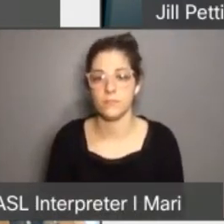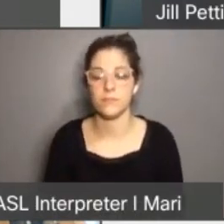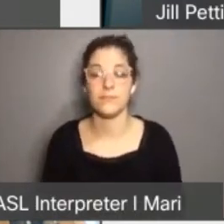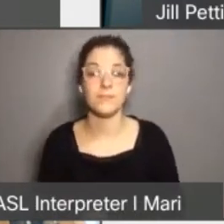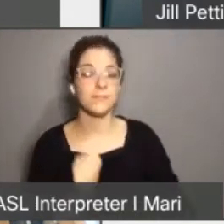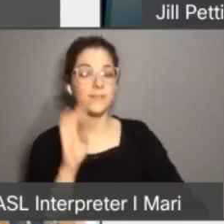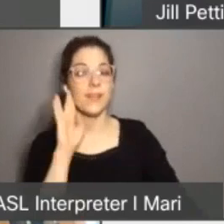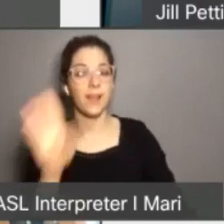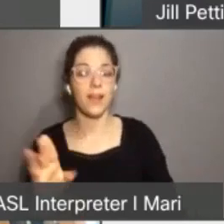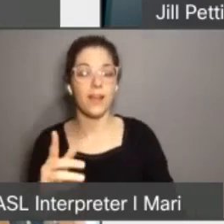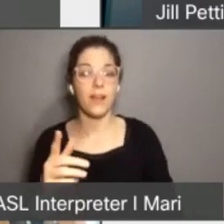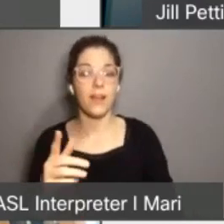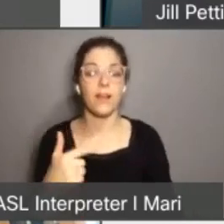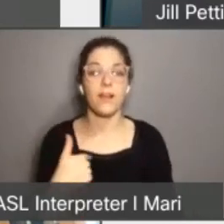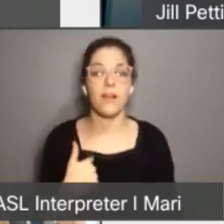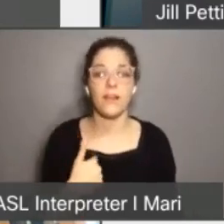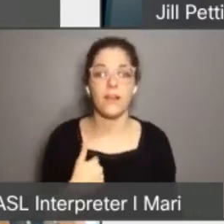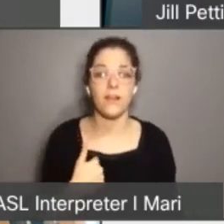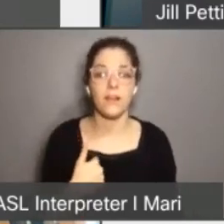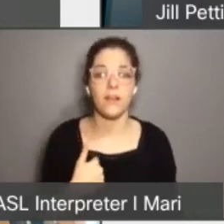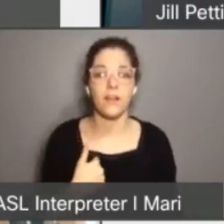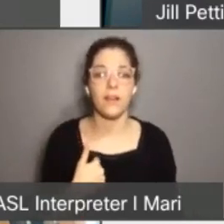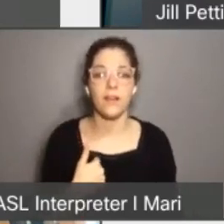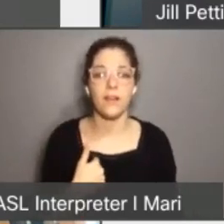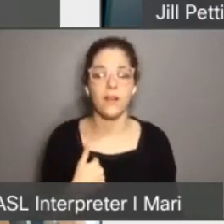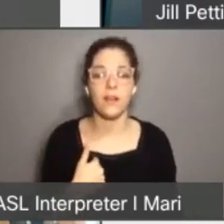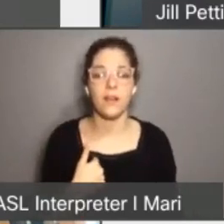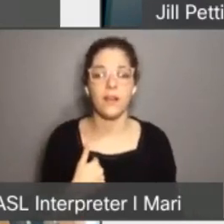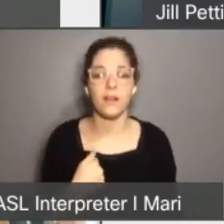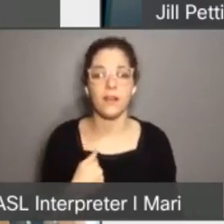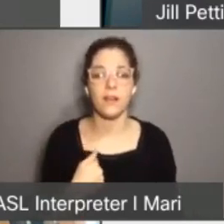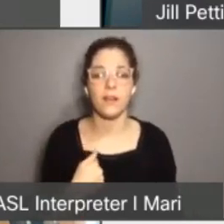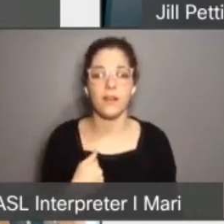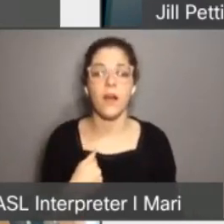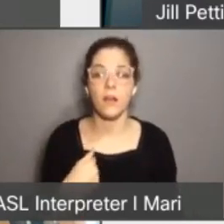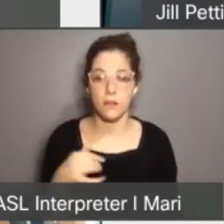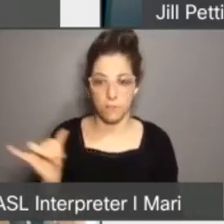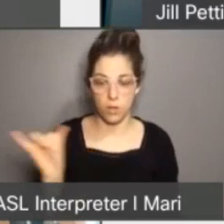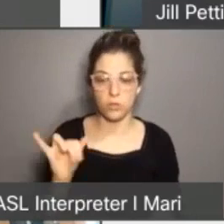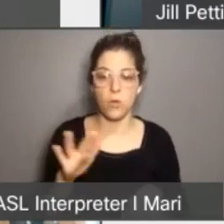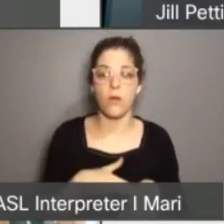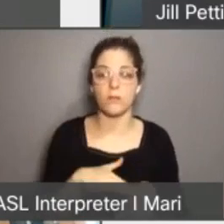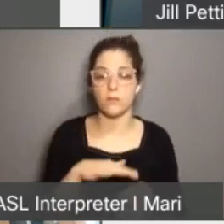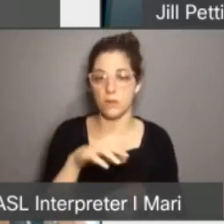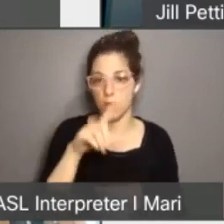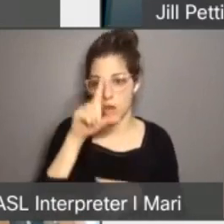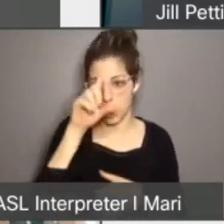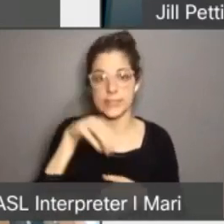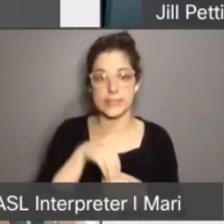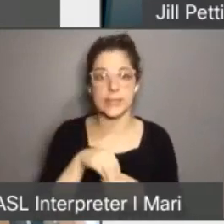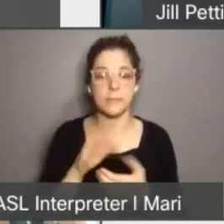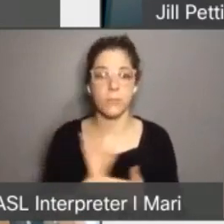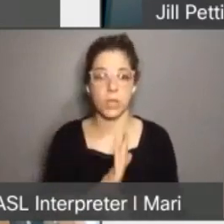Hi. So, yes, I too am on the